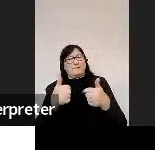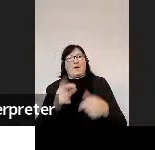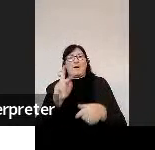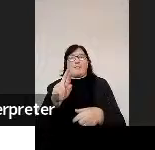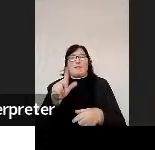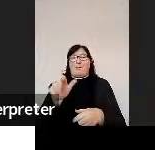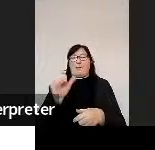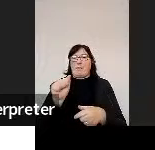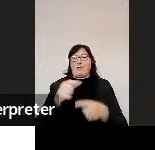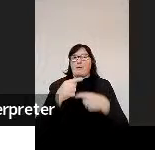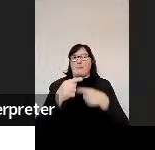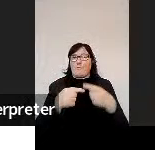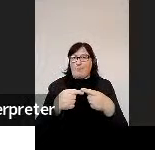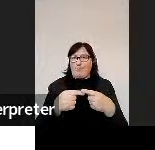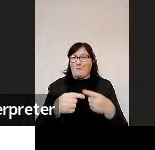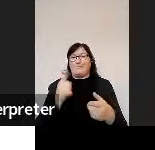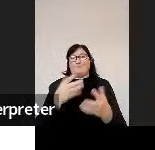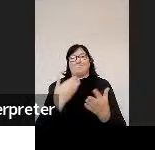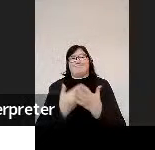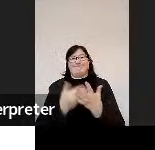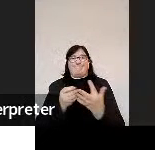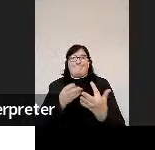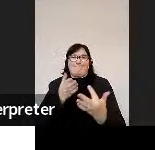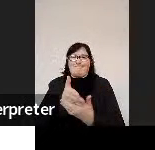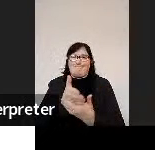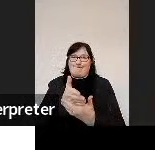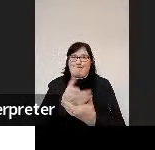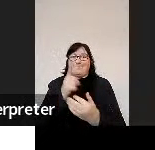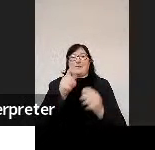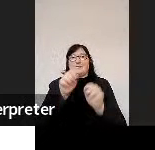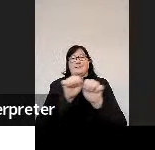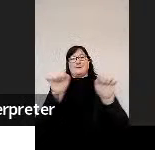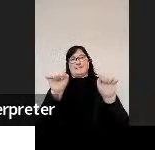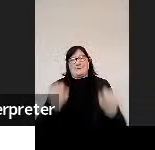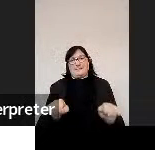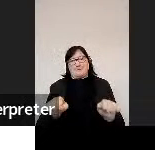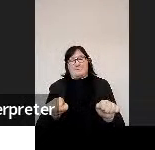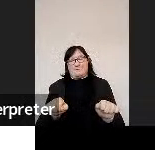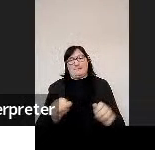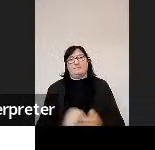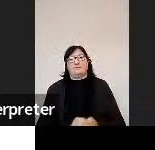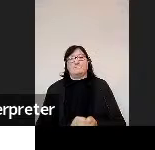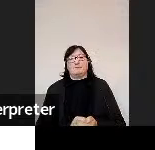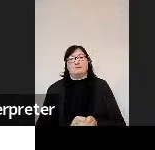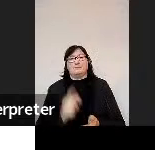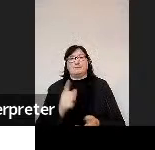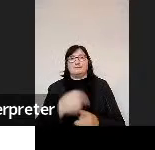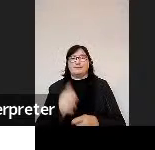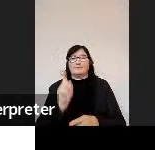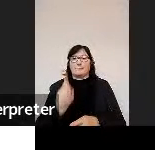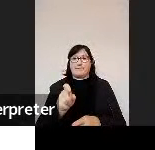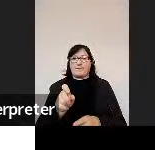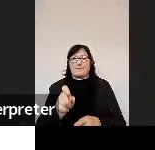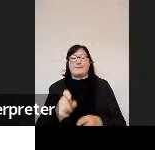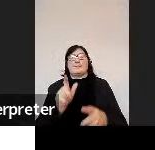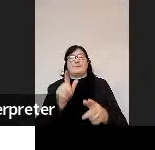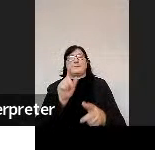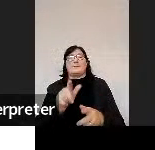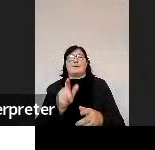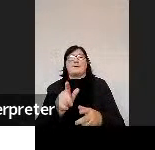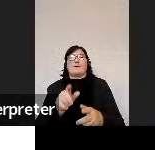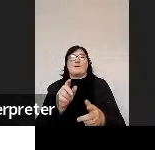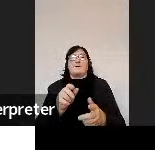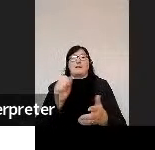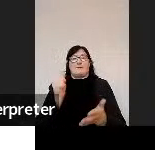to access the RLA system. If you click on registration, licensing, and accreditation, the